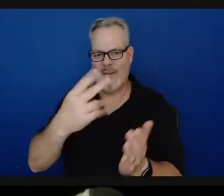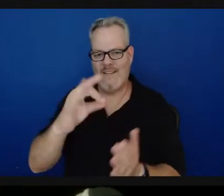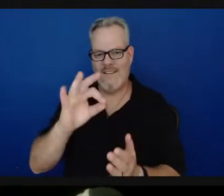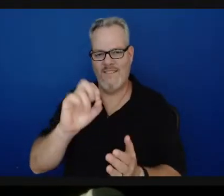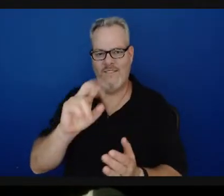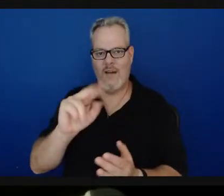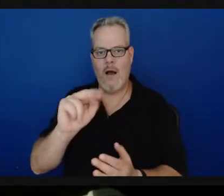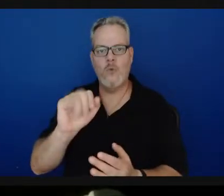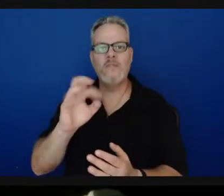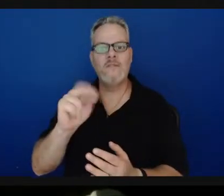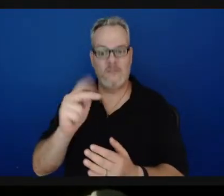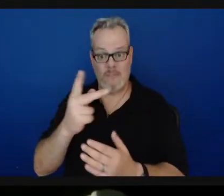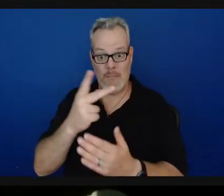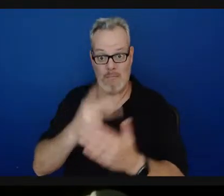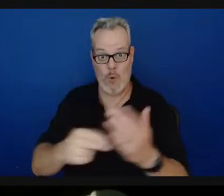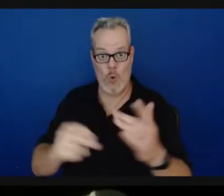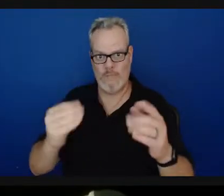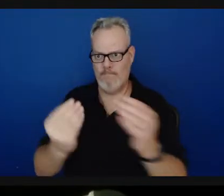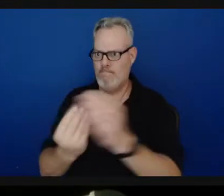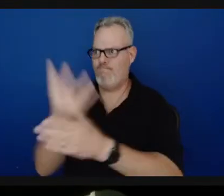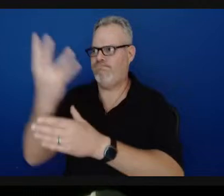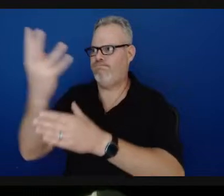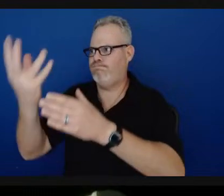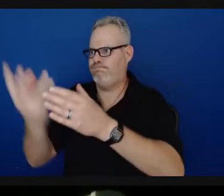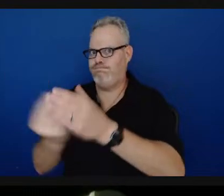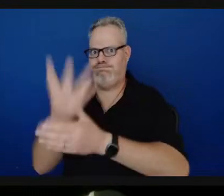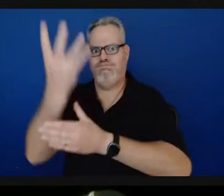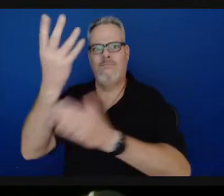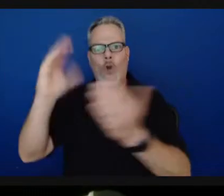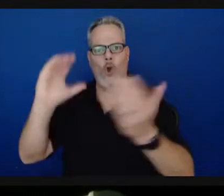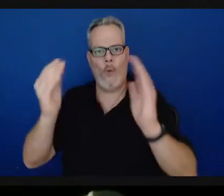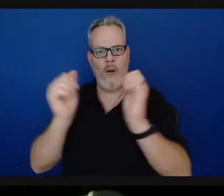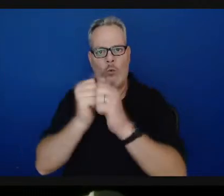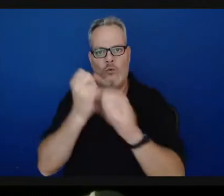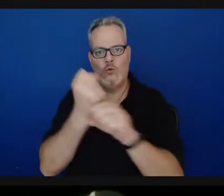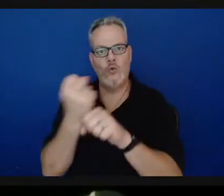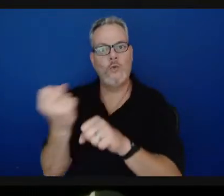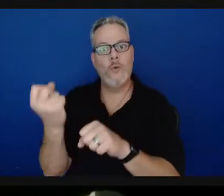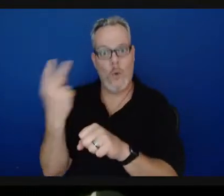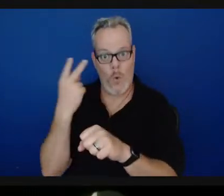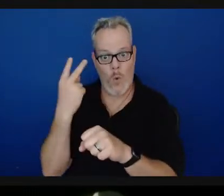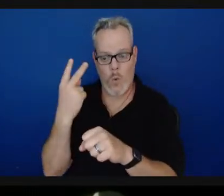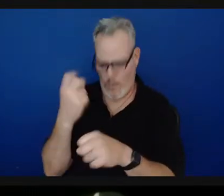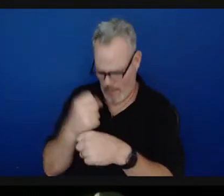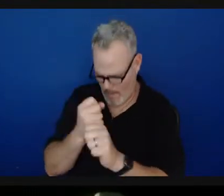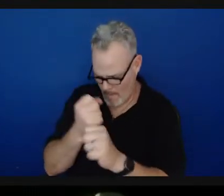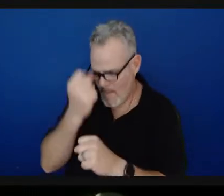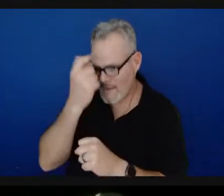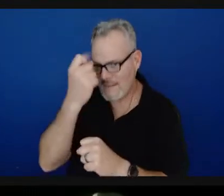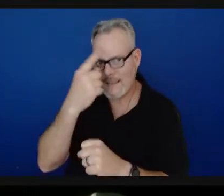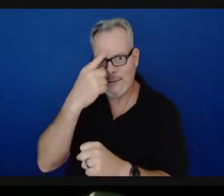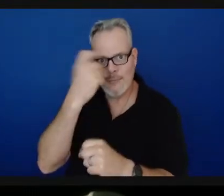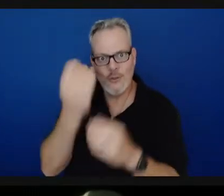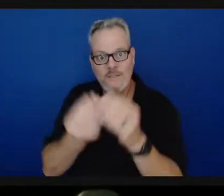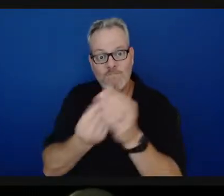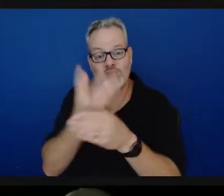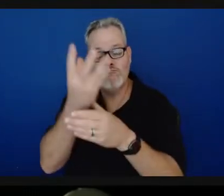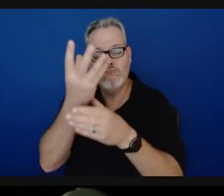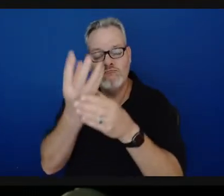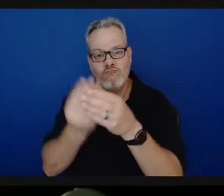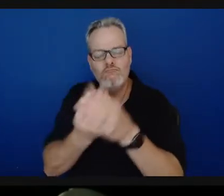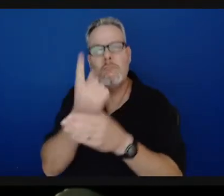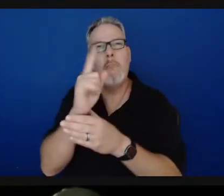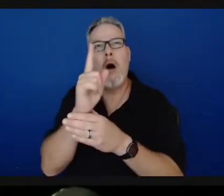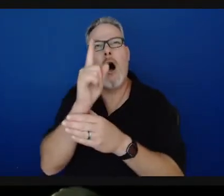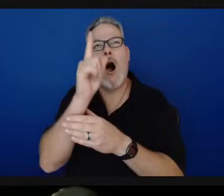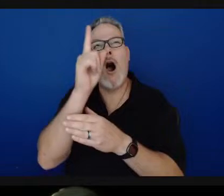had in June 2023, as you can see, right, which makes sense because the fountains themselves are higher, so it's depositing stuff higher and building